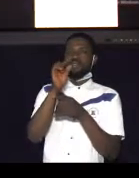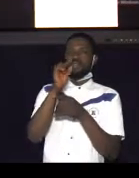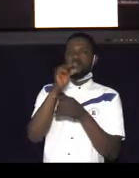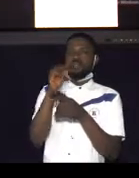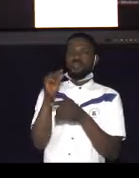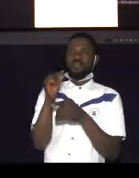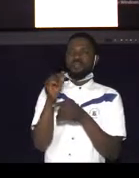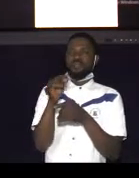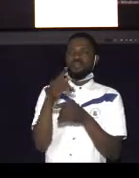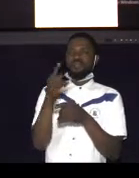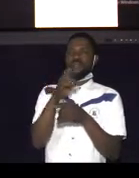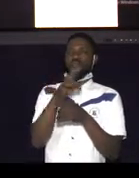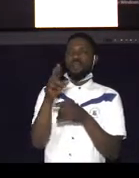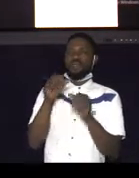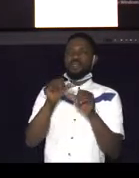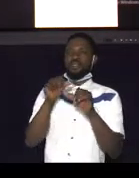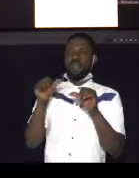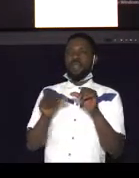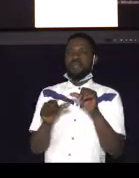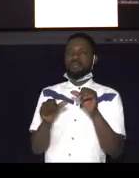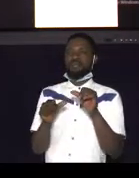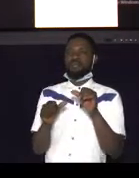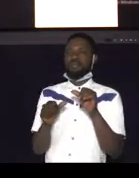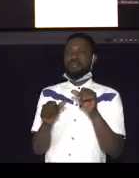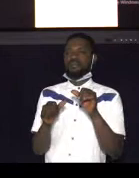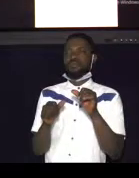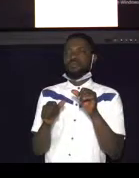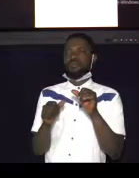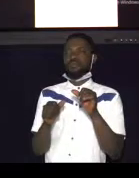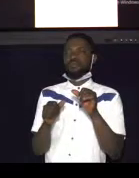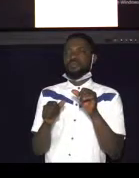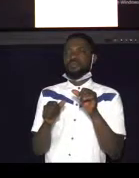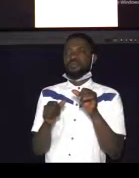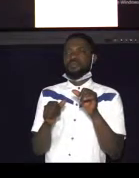the right angle. Now let's move on quickly.